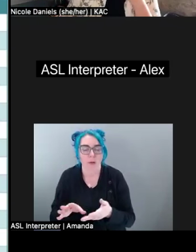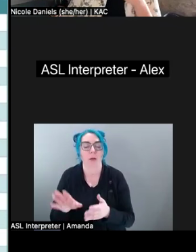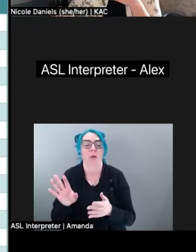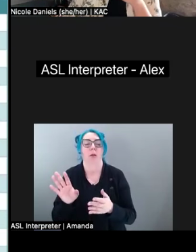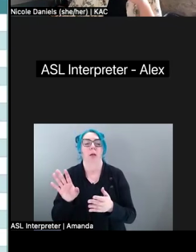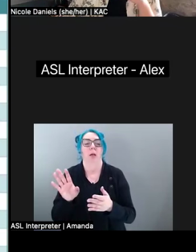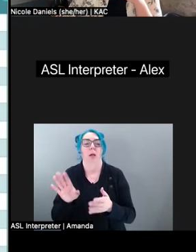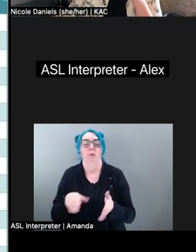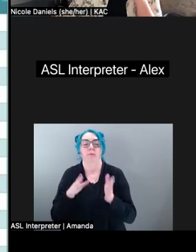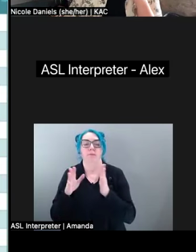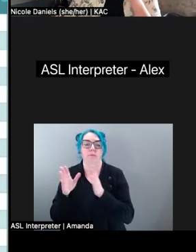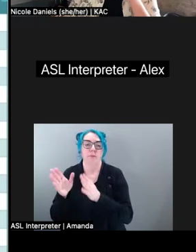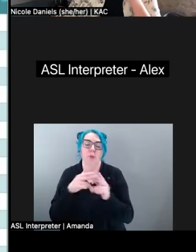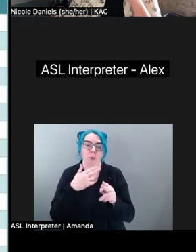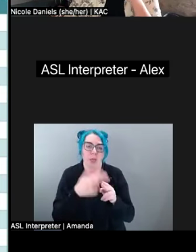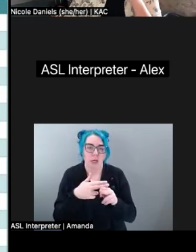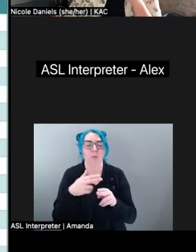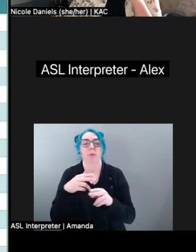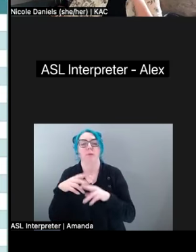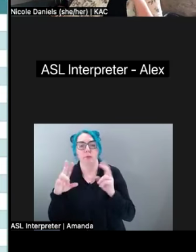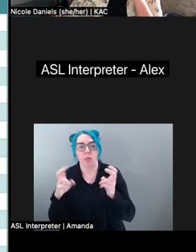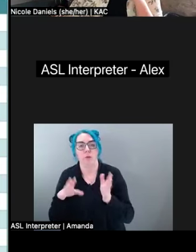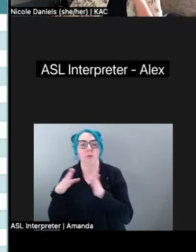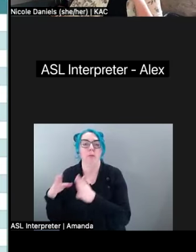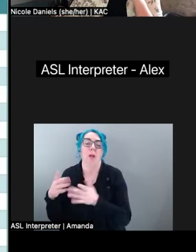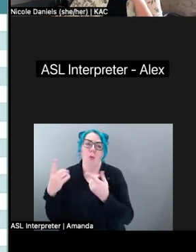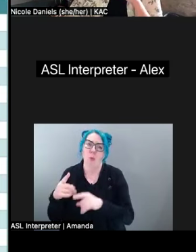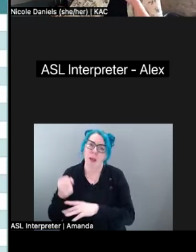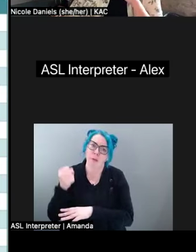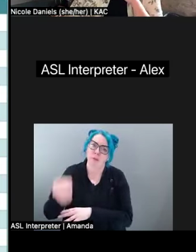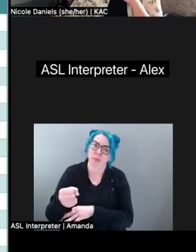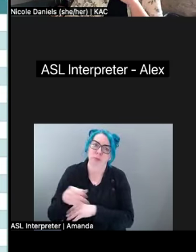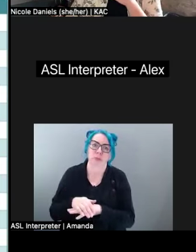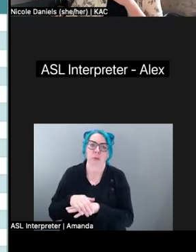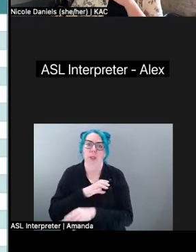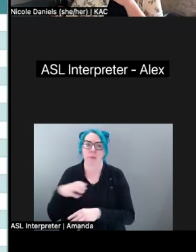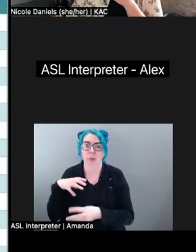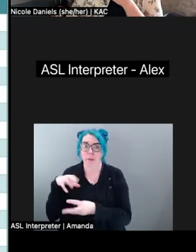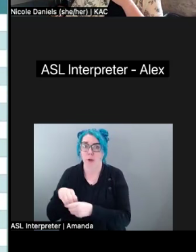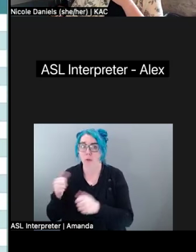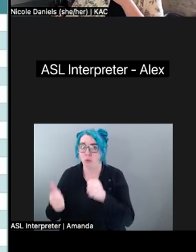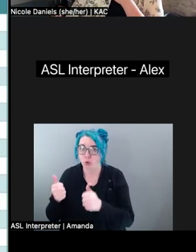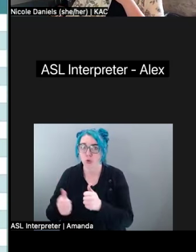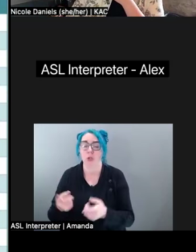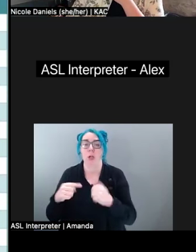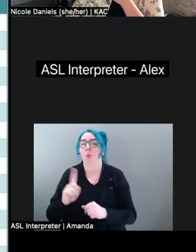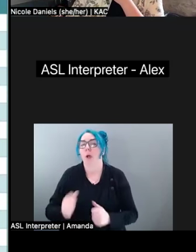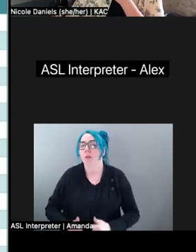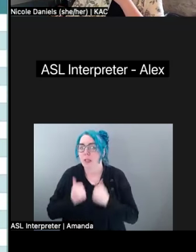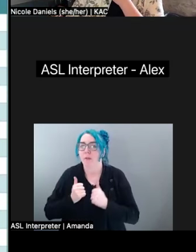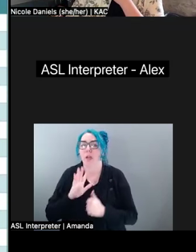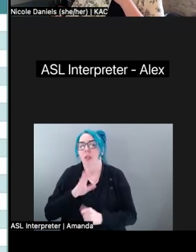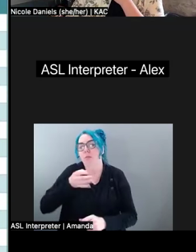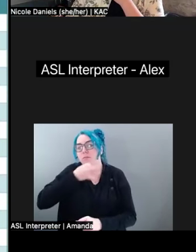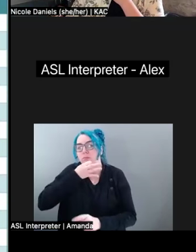Yeah, there's name, role, date appointed, what committees they're on, where they're located, and what their expertise is, and there's explanation for